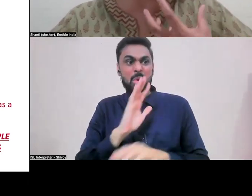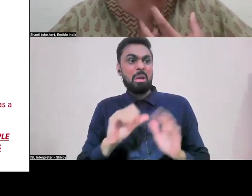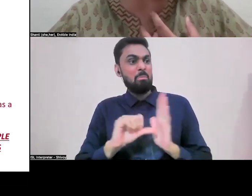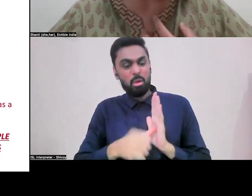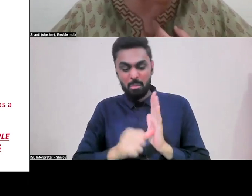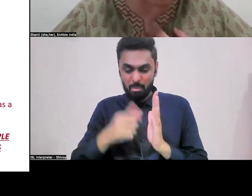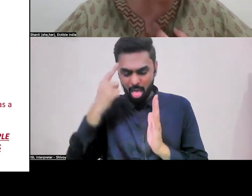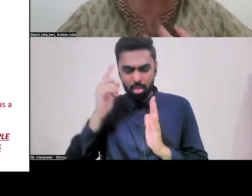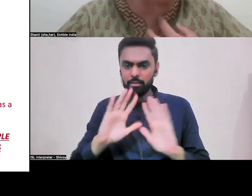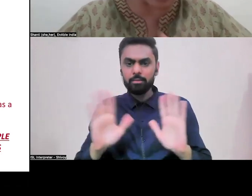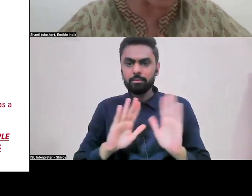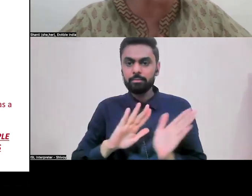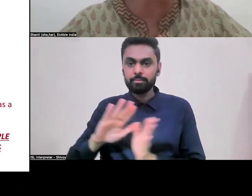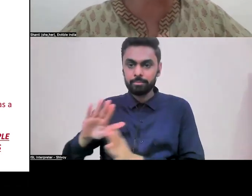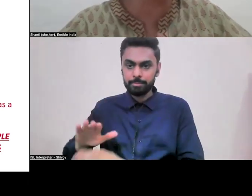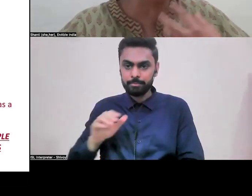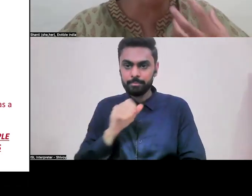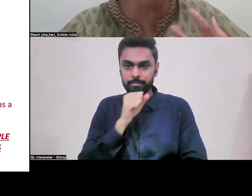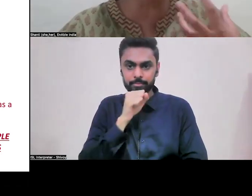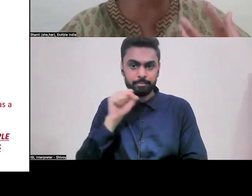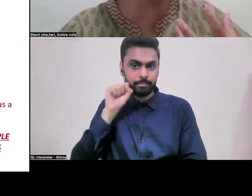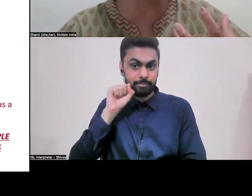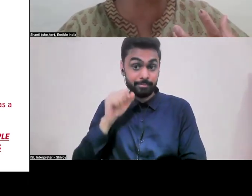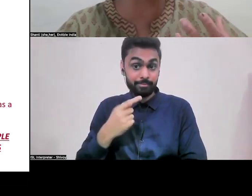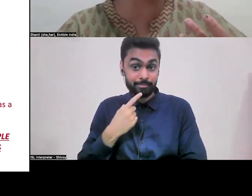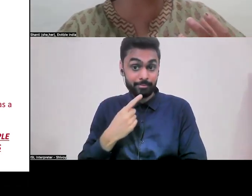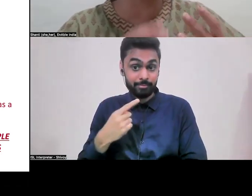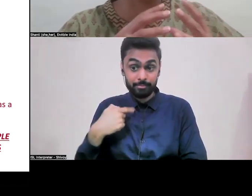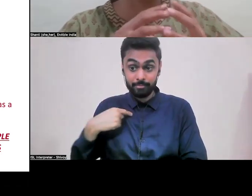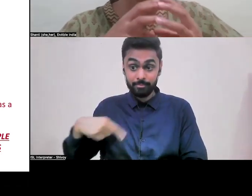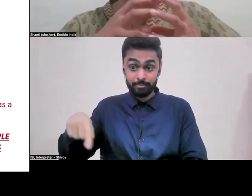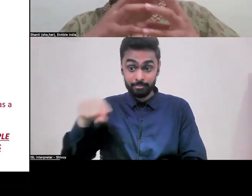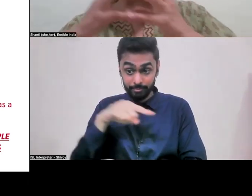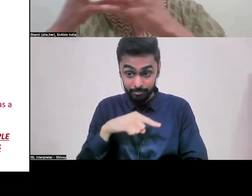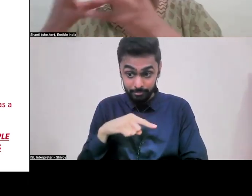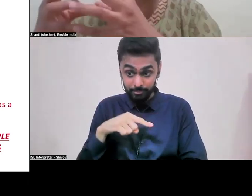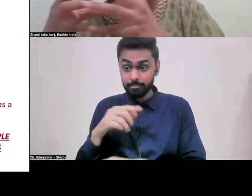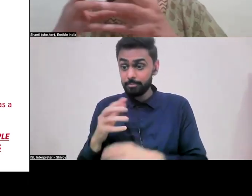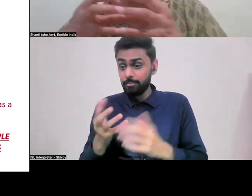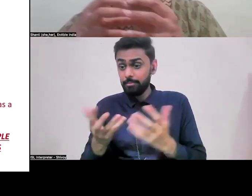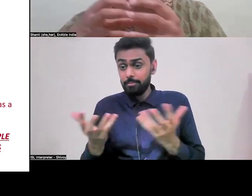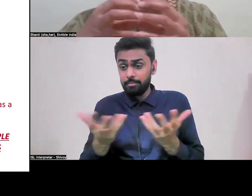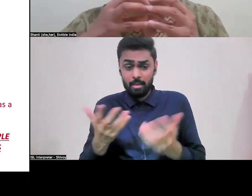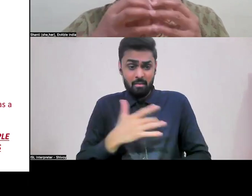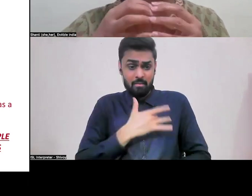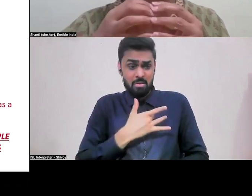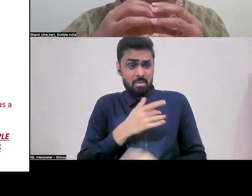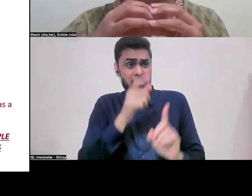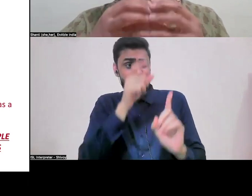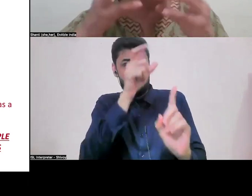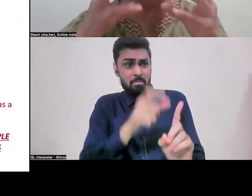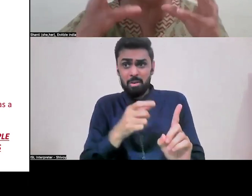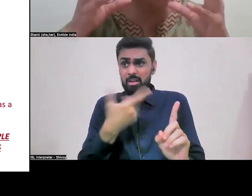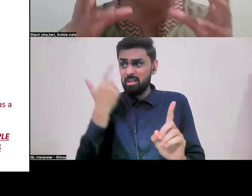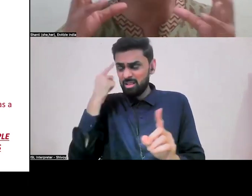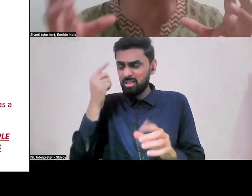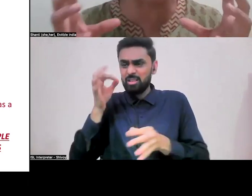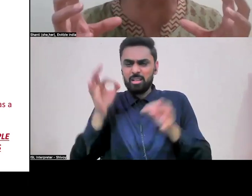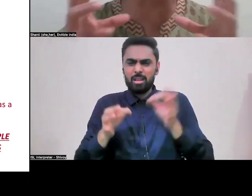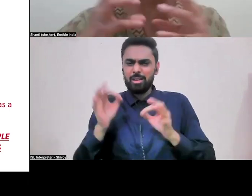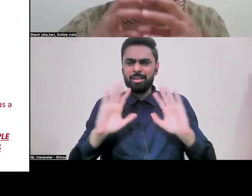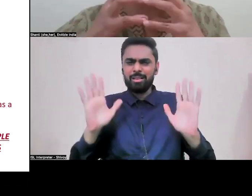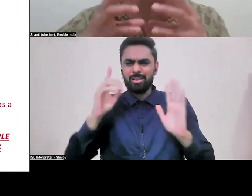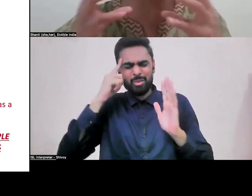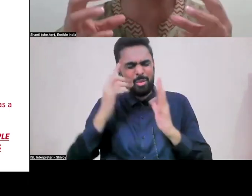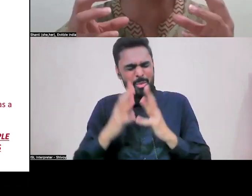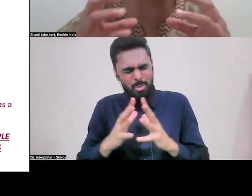we for us, we don't really want to feel that person is being judgmental. This is a human